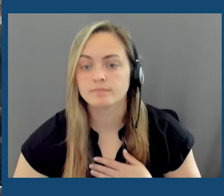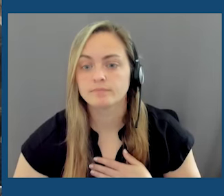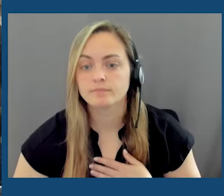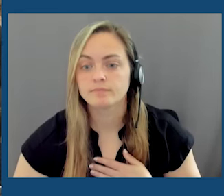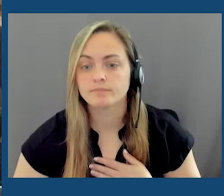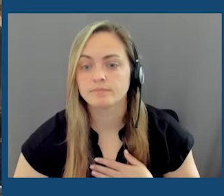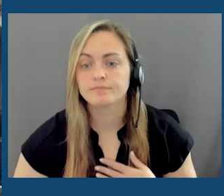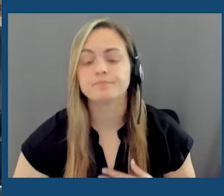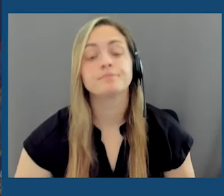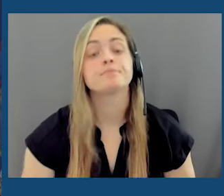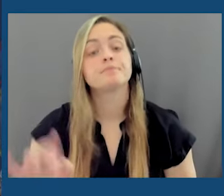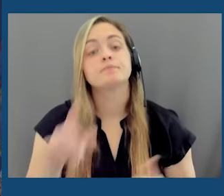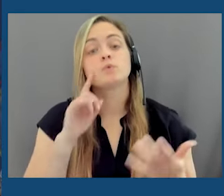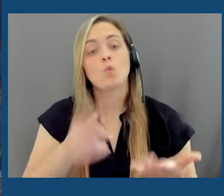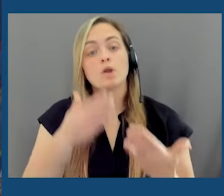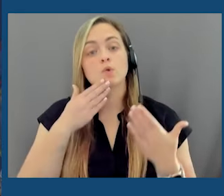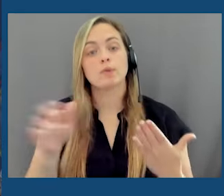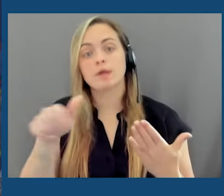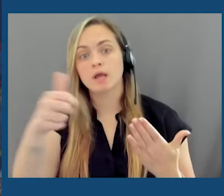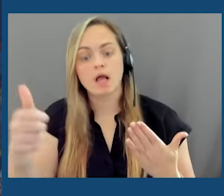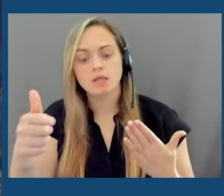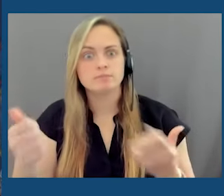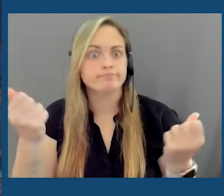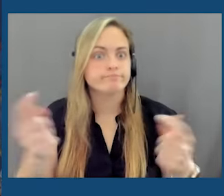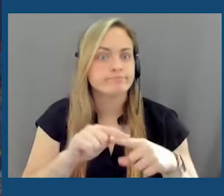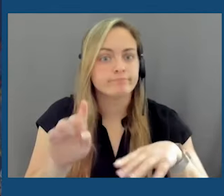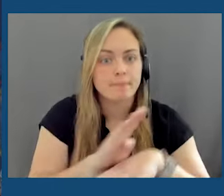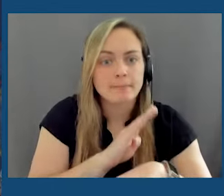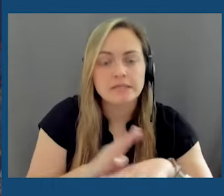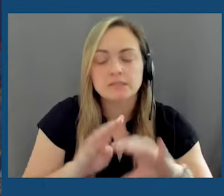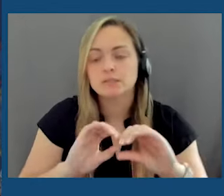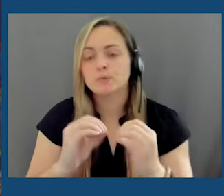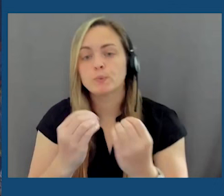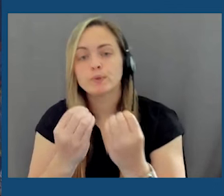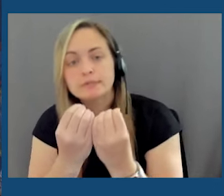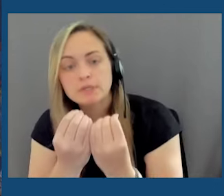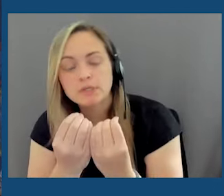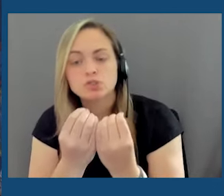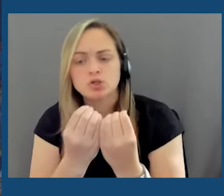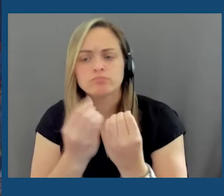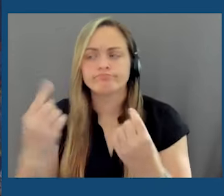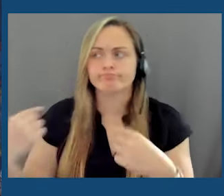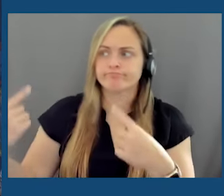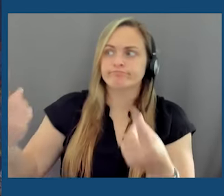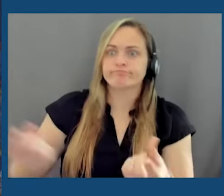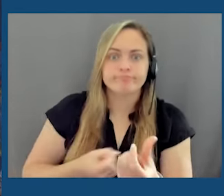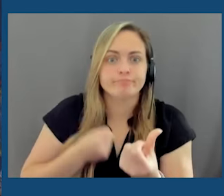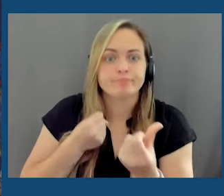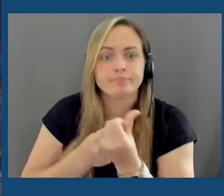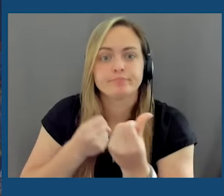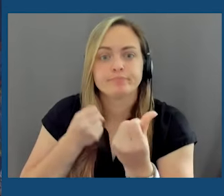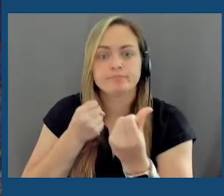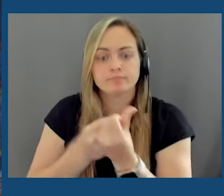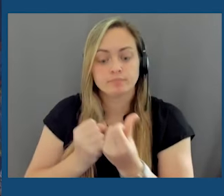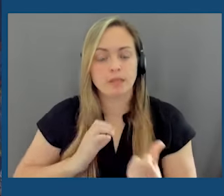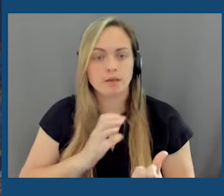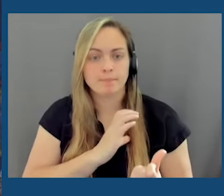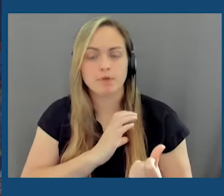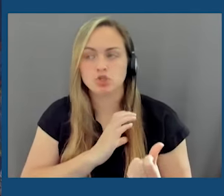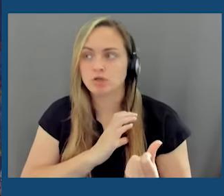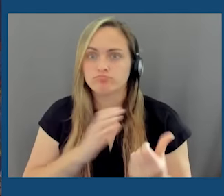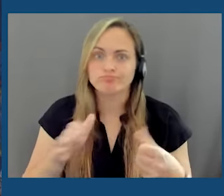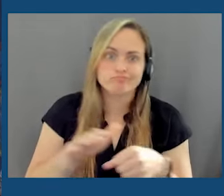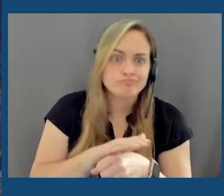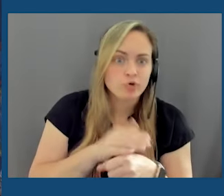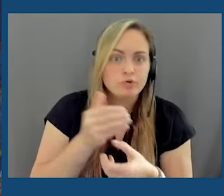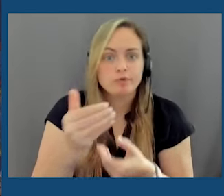I also want to thank the many businesses and organizations that have been supporting the commission throughout this